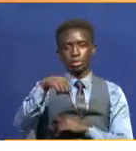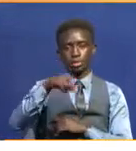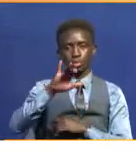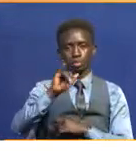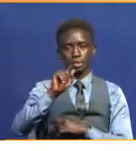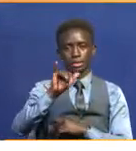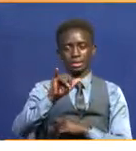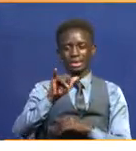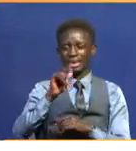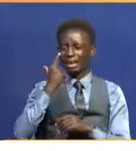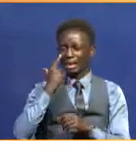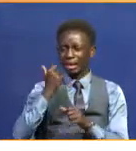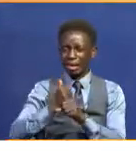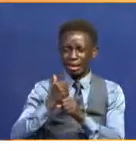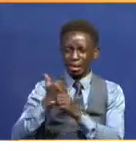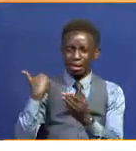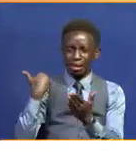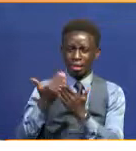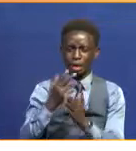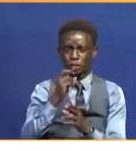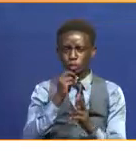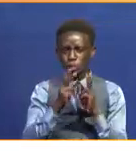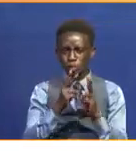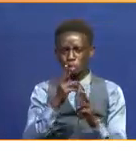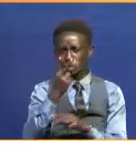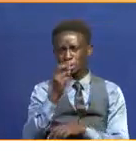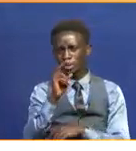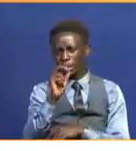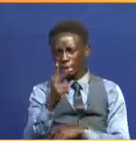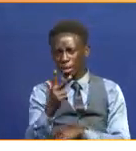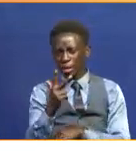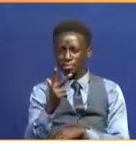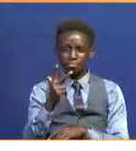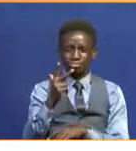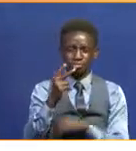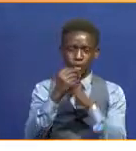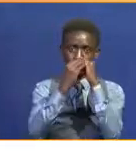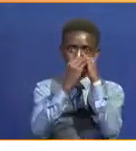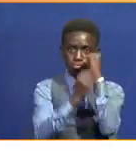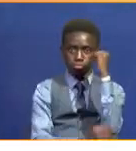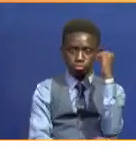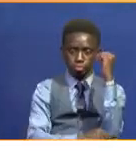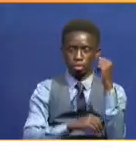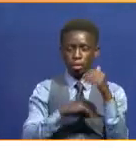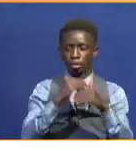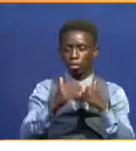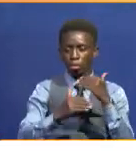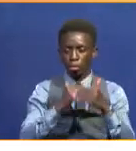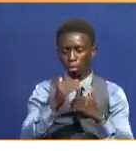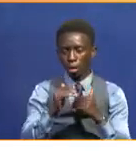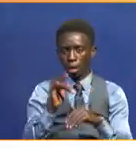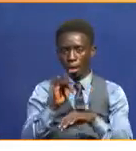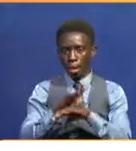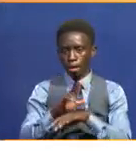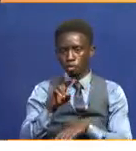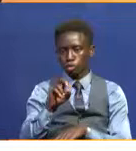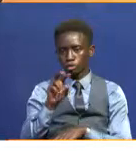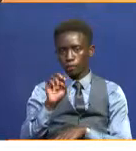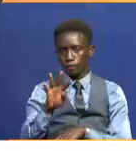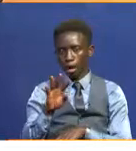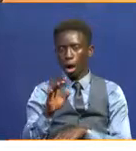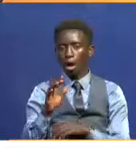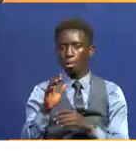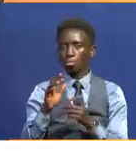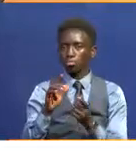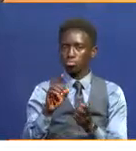probably 50% down. And then we saw some positive thing happen, then they did well early in the year. And when you try to think about the factors